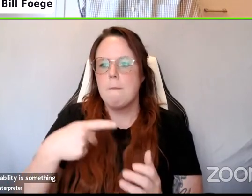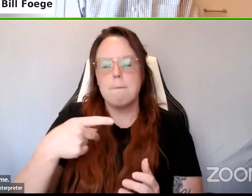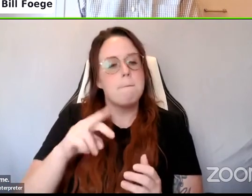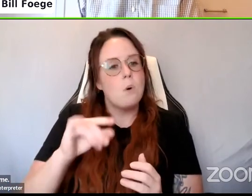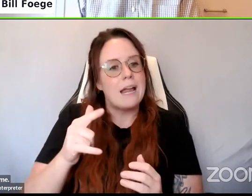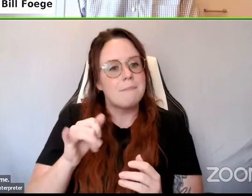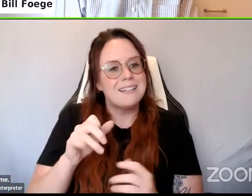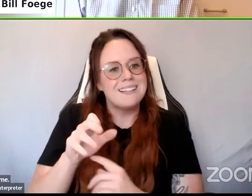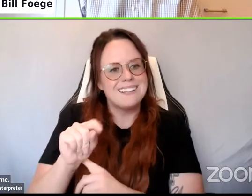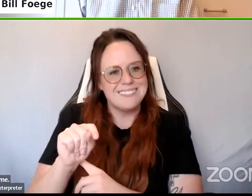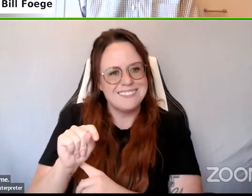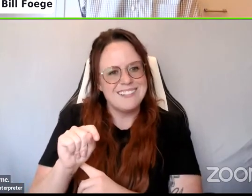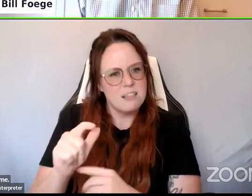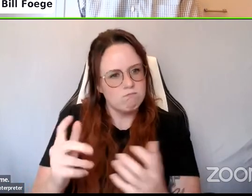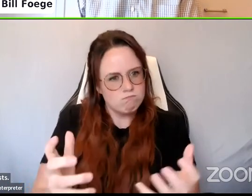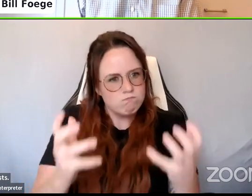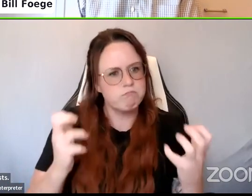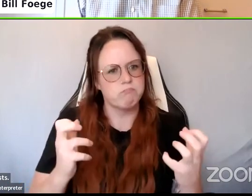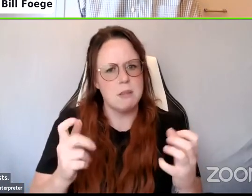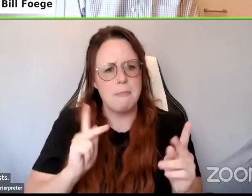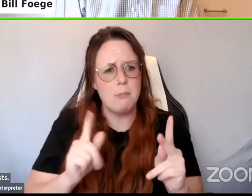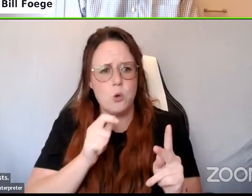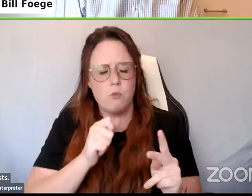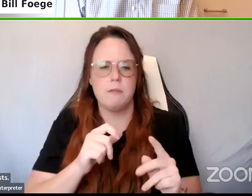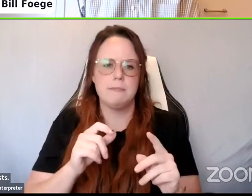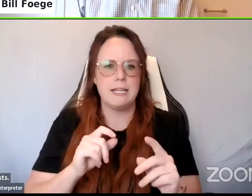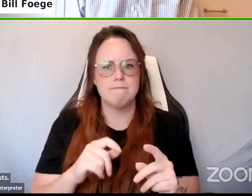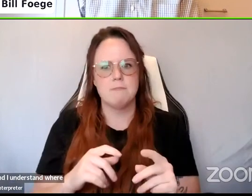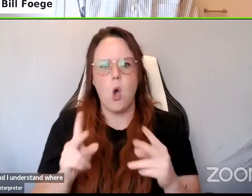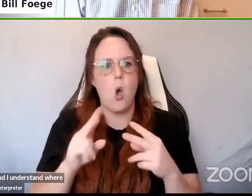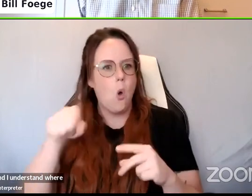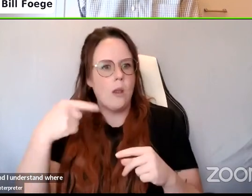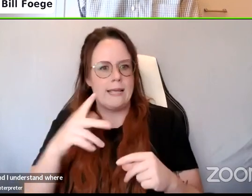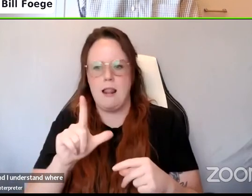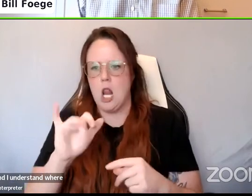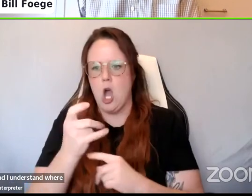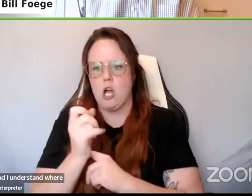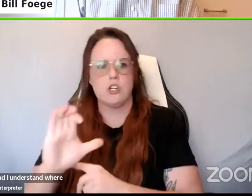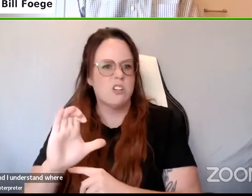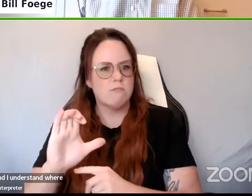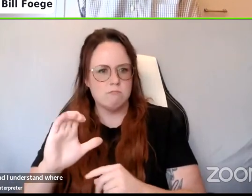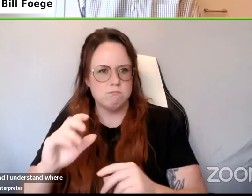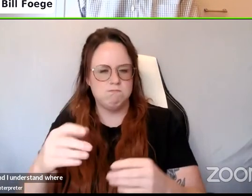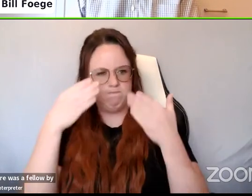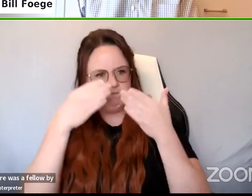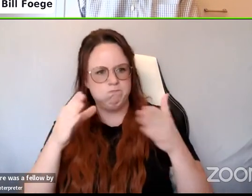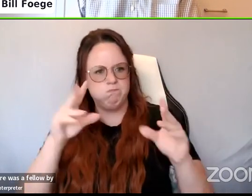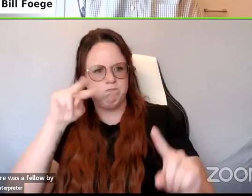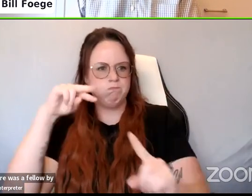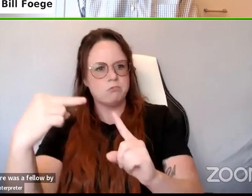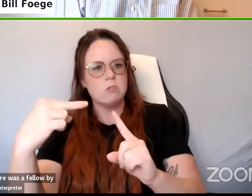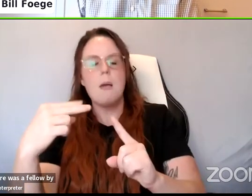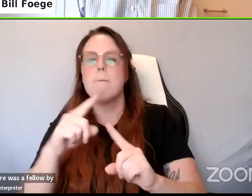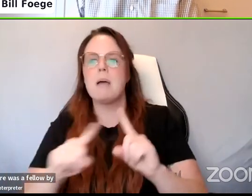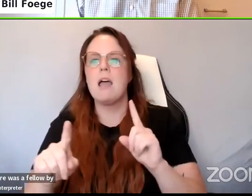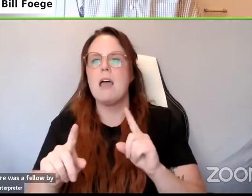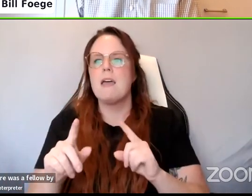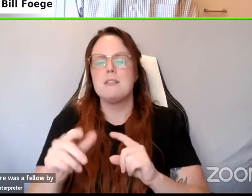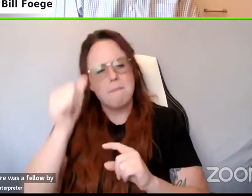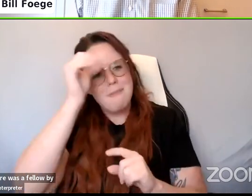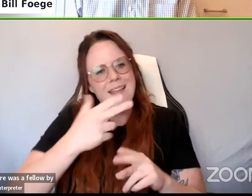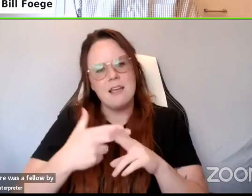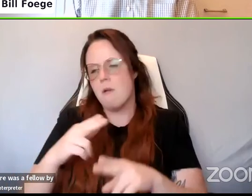demand this and I understand where they're coming from but there was a fellow by name a Harlan Cleveland